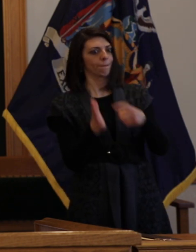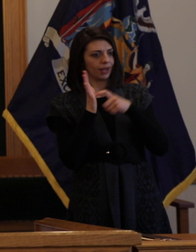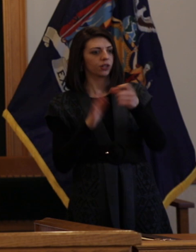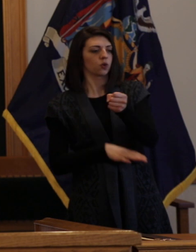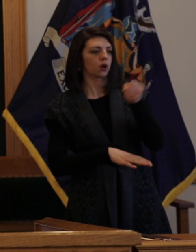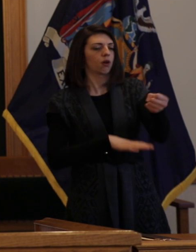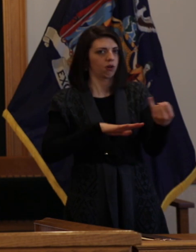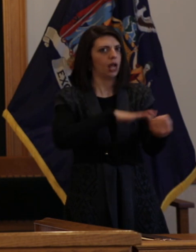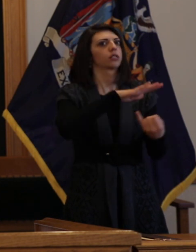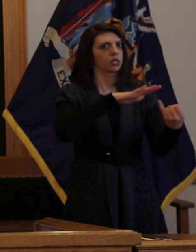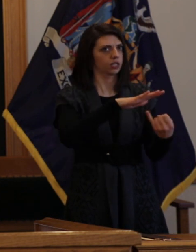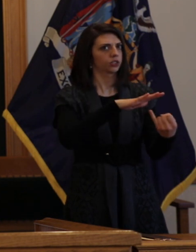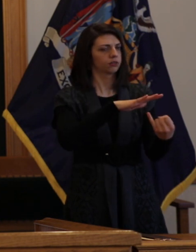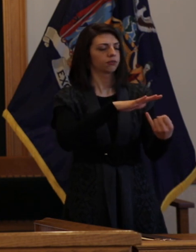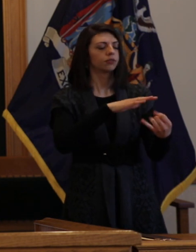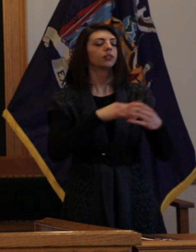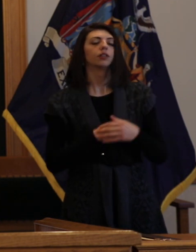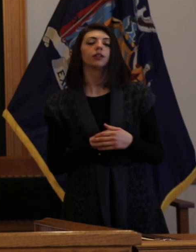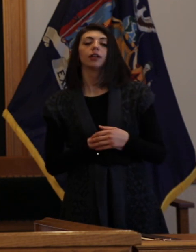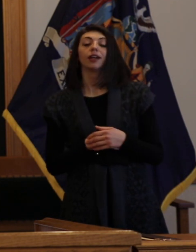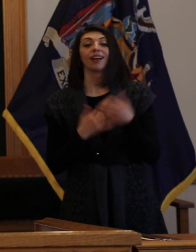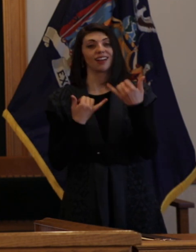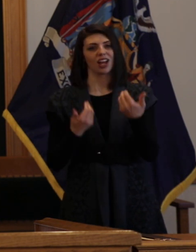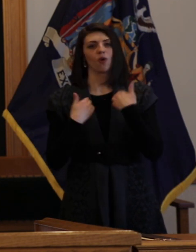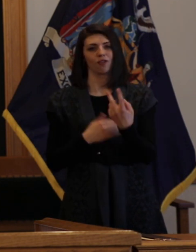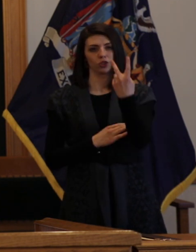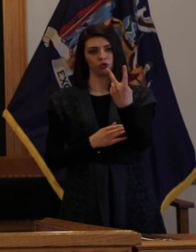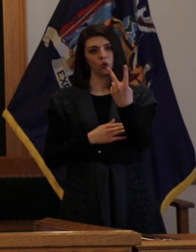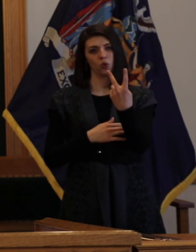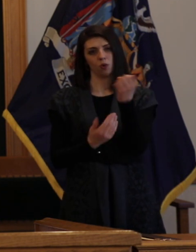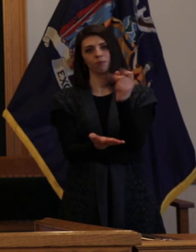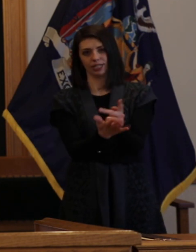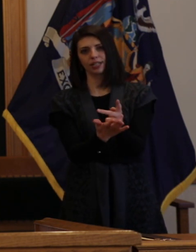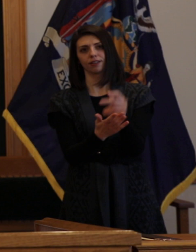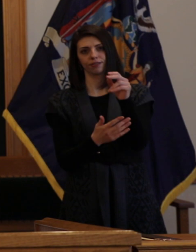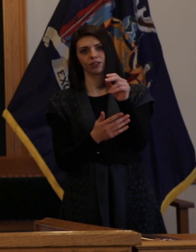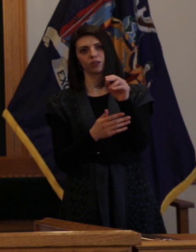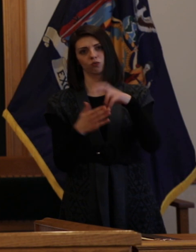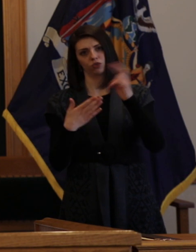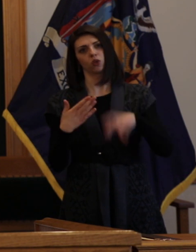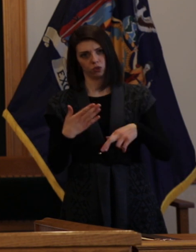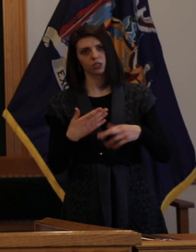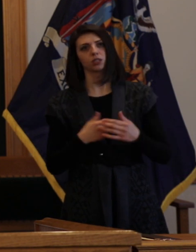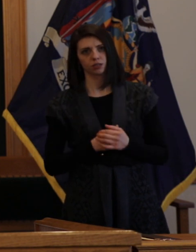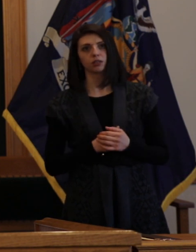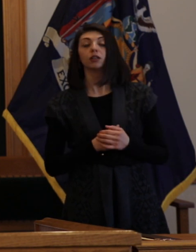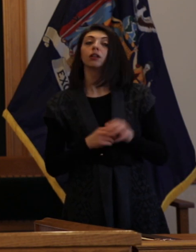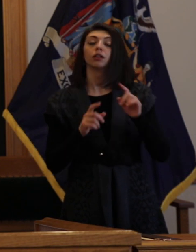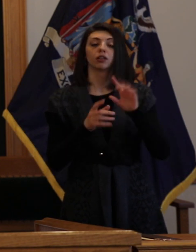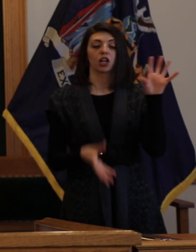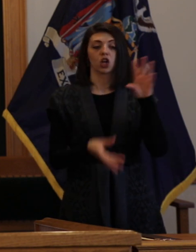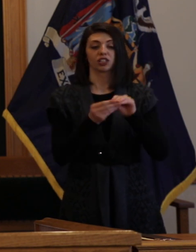quarantine, and we have received 2 positive test results to date and 50 negative